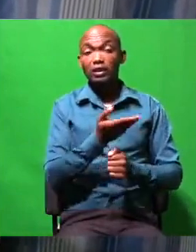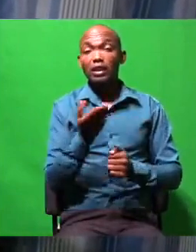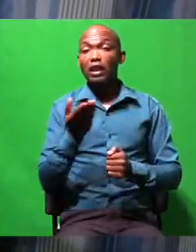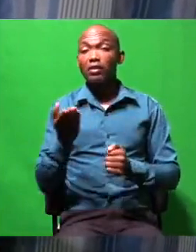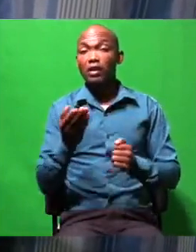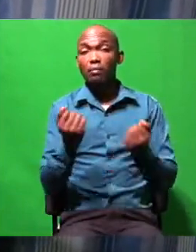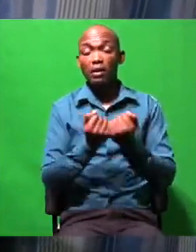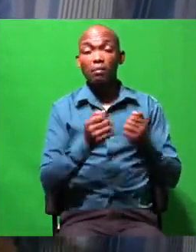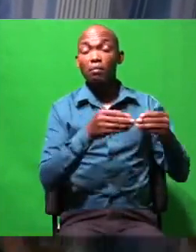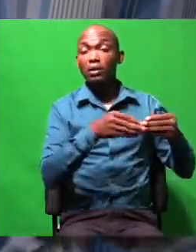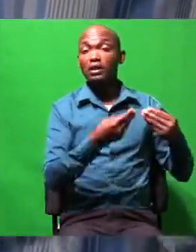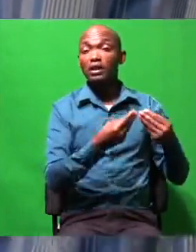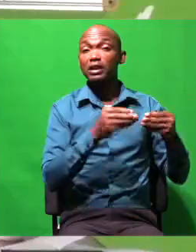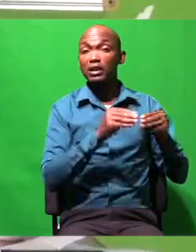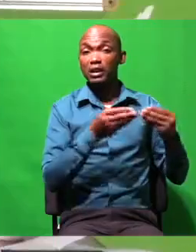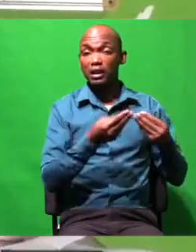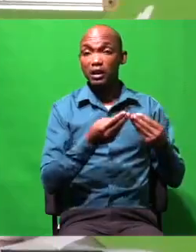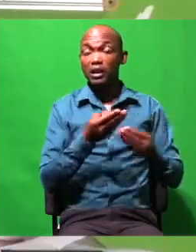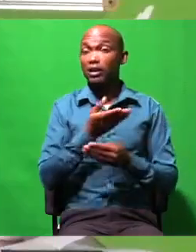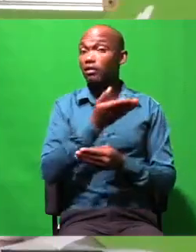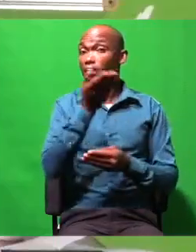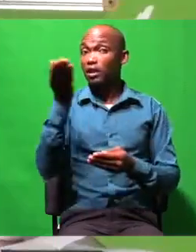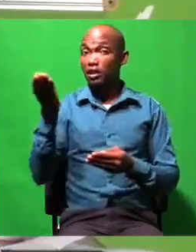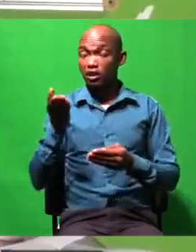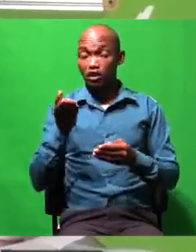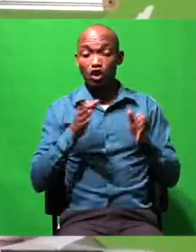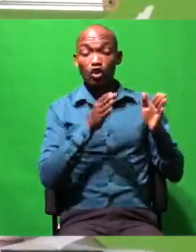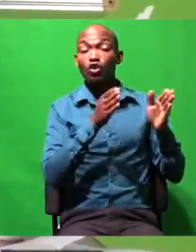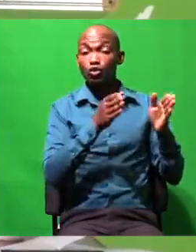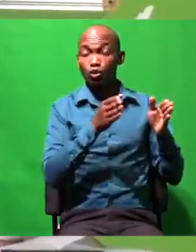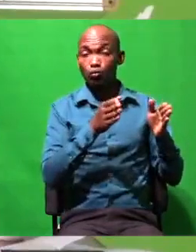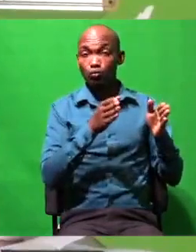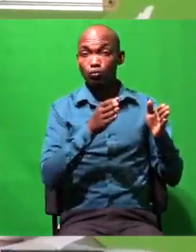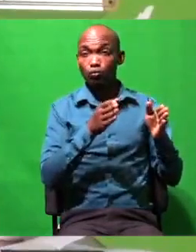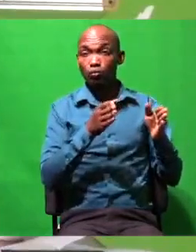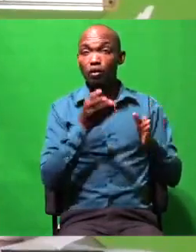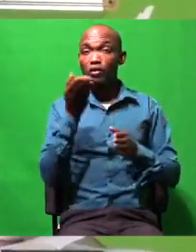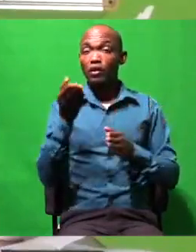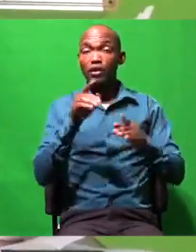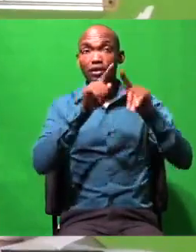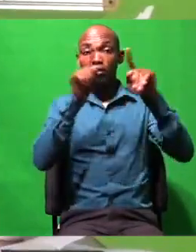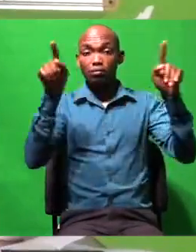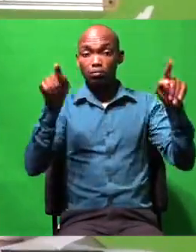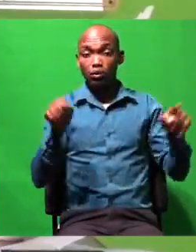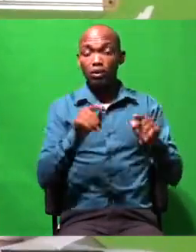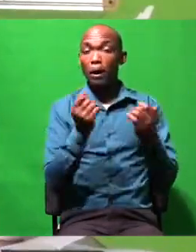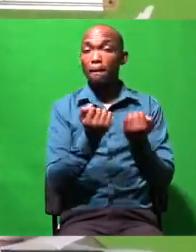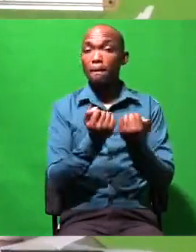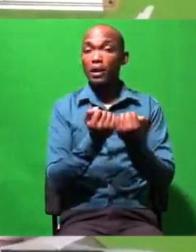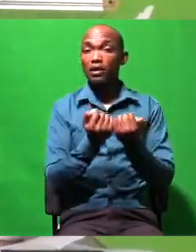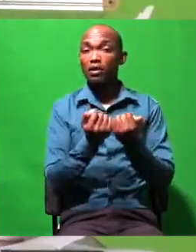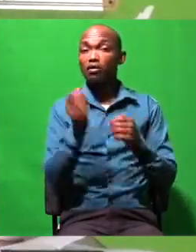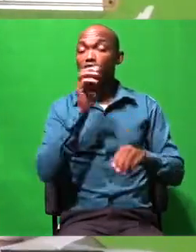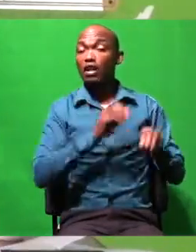chemicals. Even in this room, everything that surrounds us, even this pot, are made up